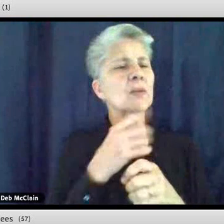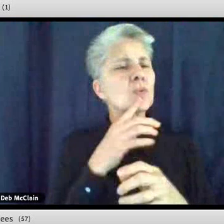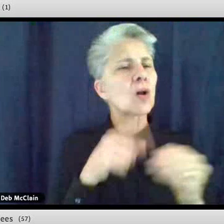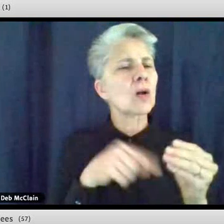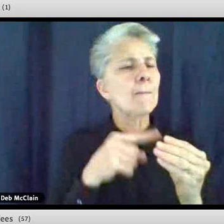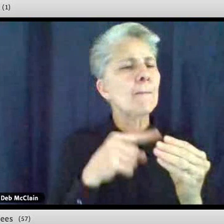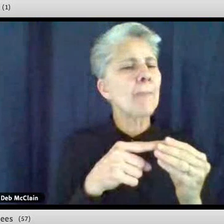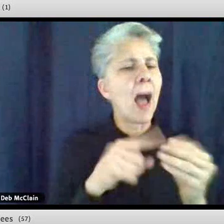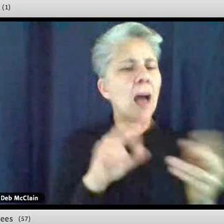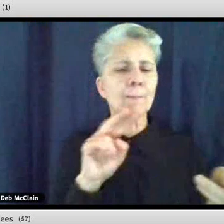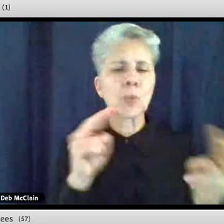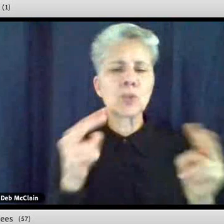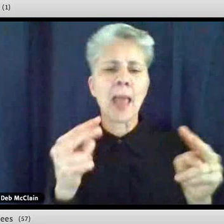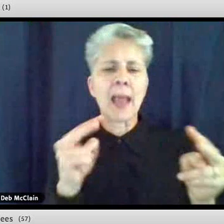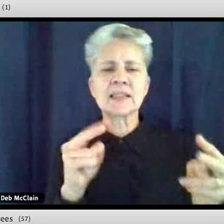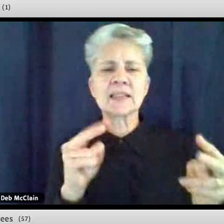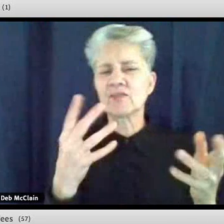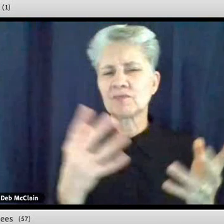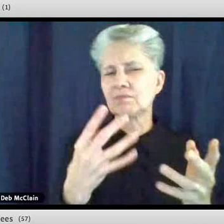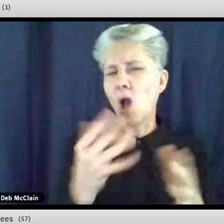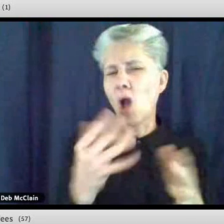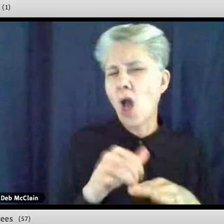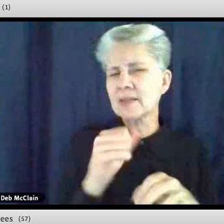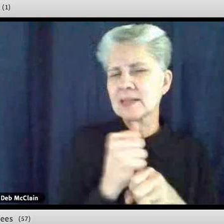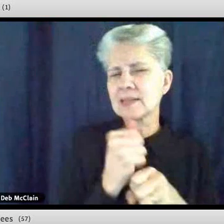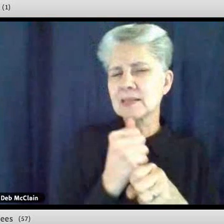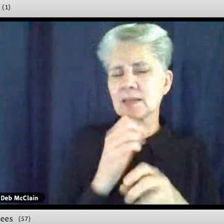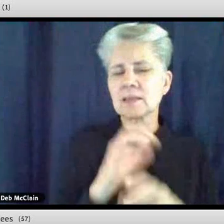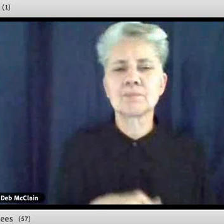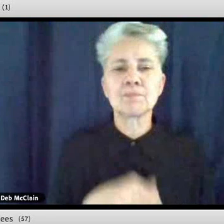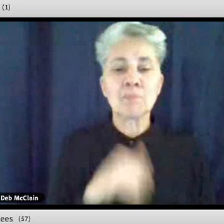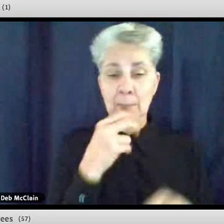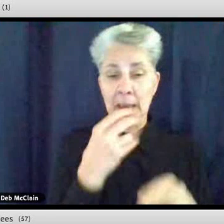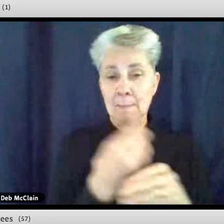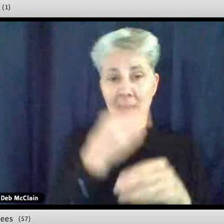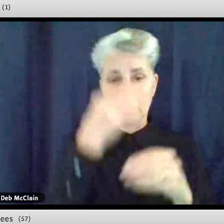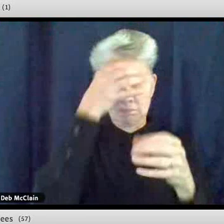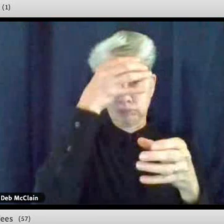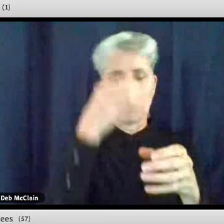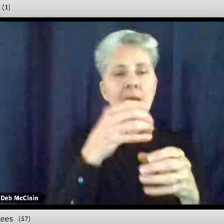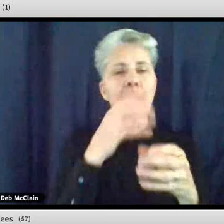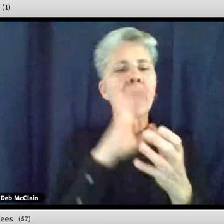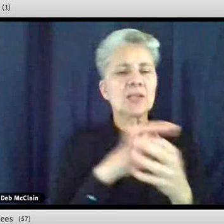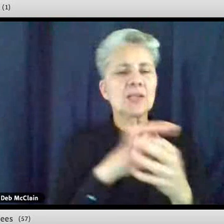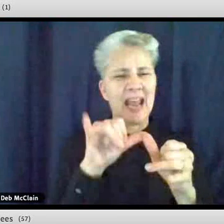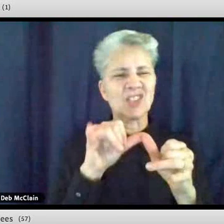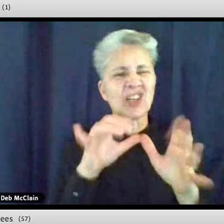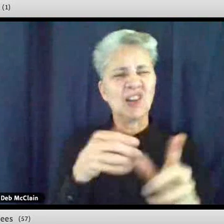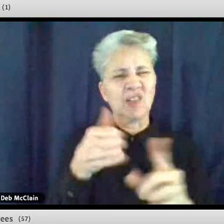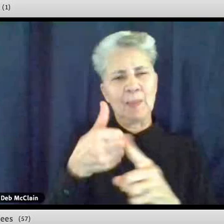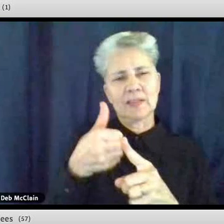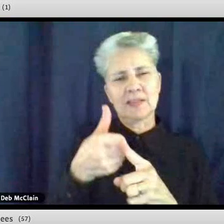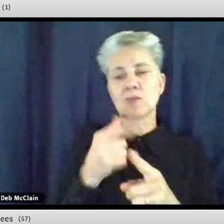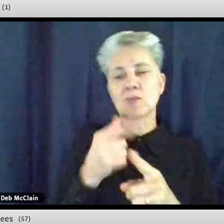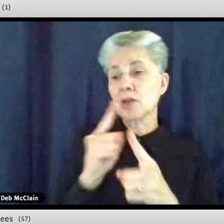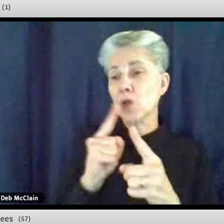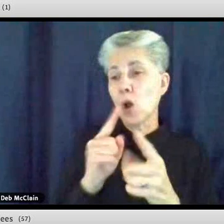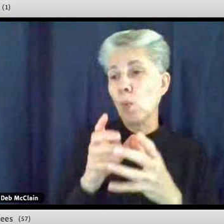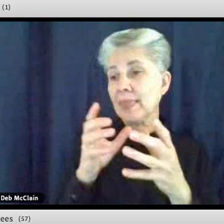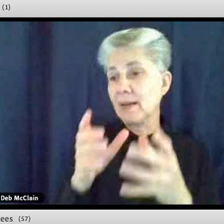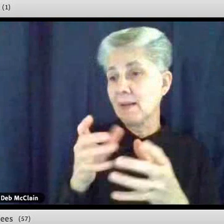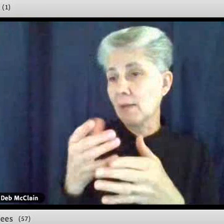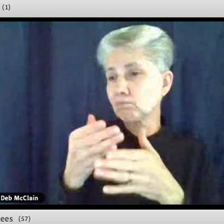putting perspective on statistics. I'm not a math whiz. My husband is an engineer, and so I talked to him about a lot of these